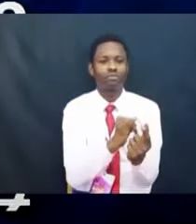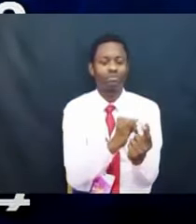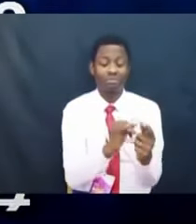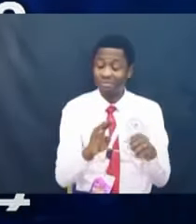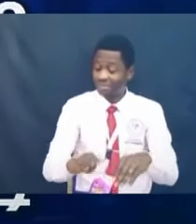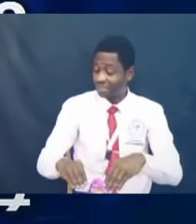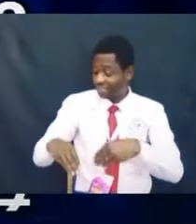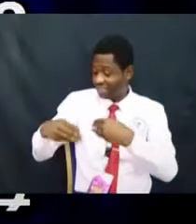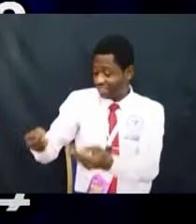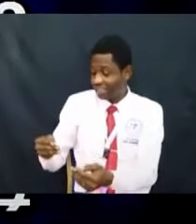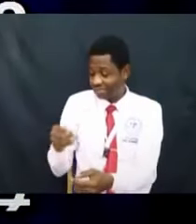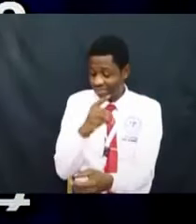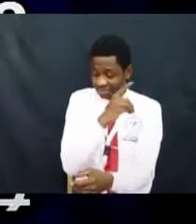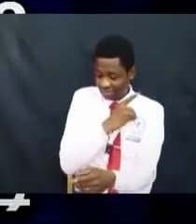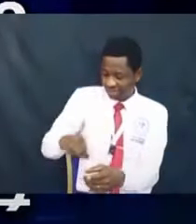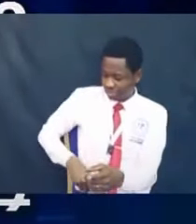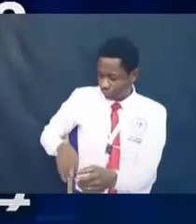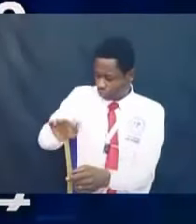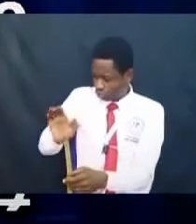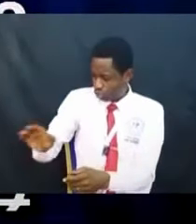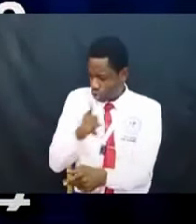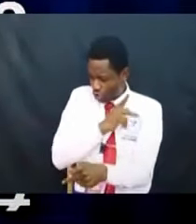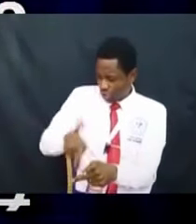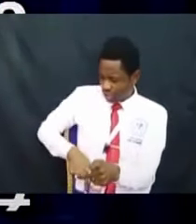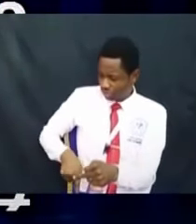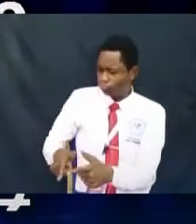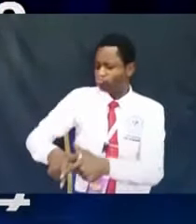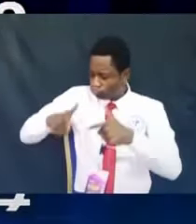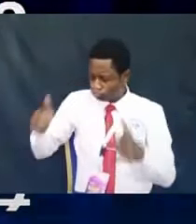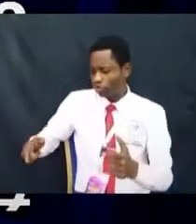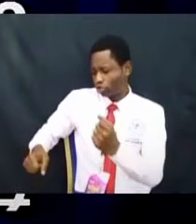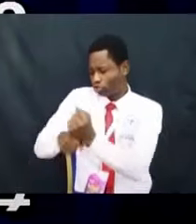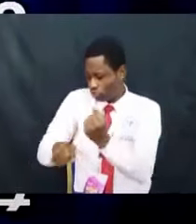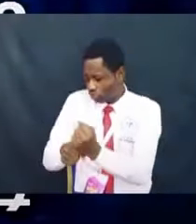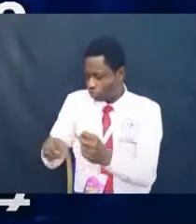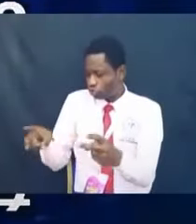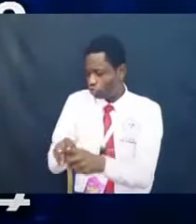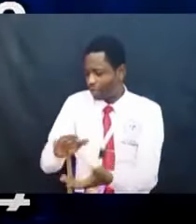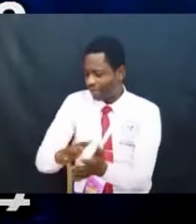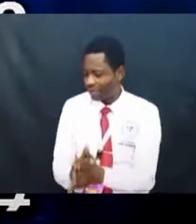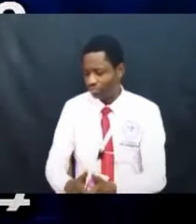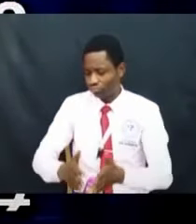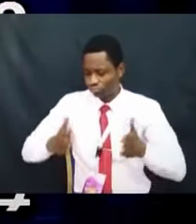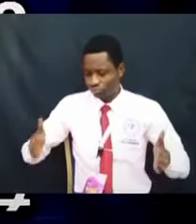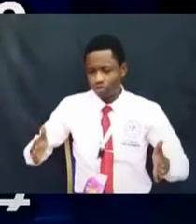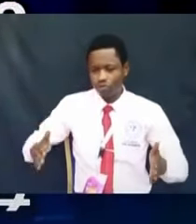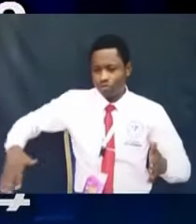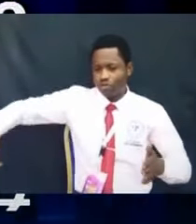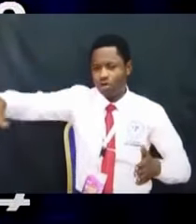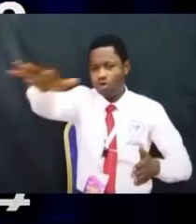Gave his kingship strong support to extend it over the whole land as the Lord